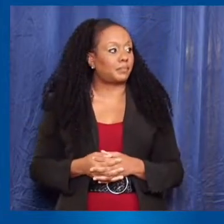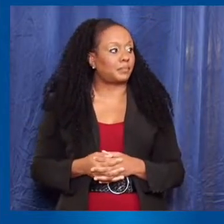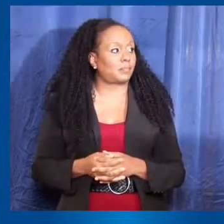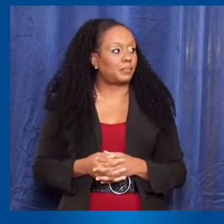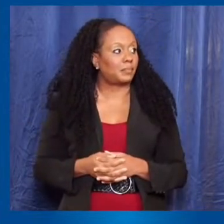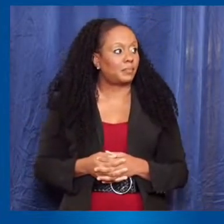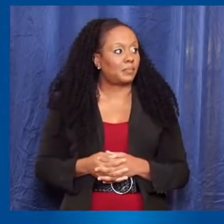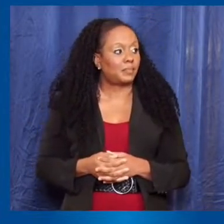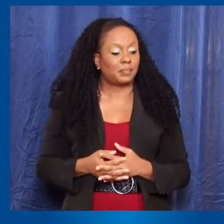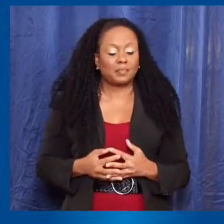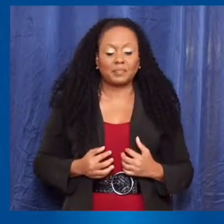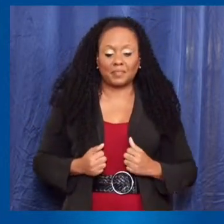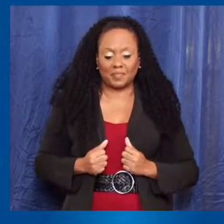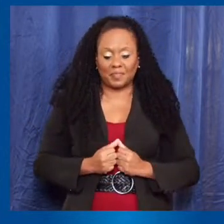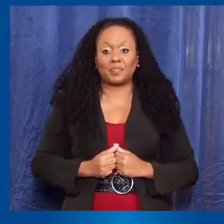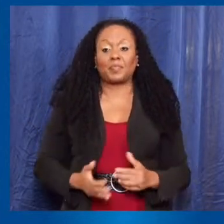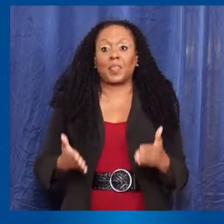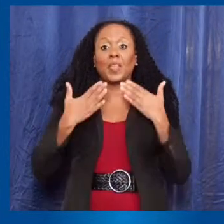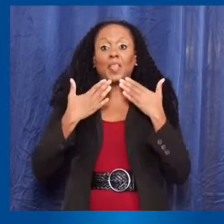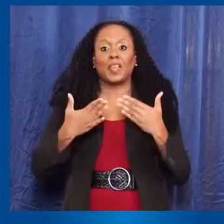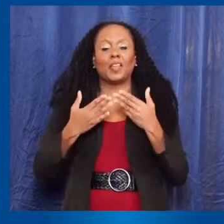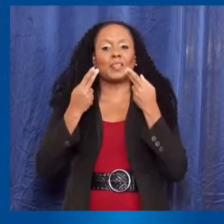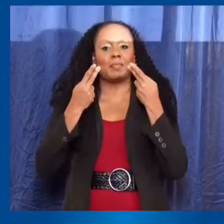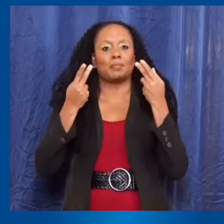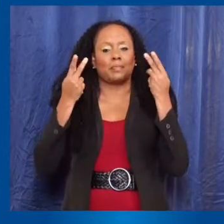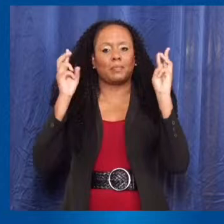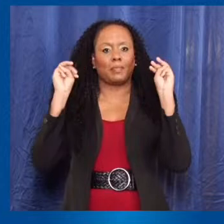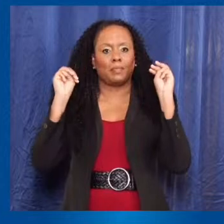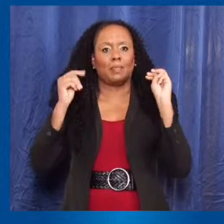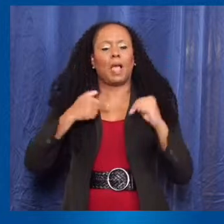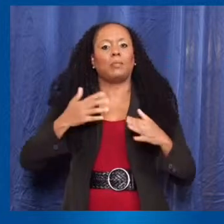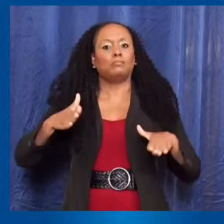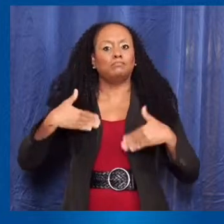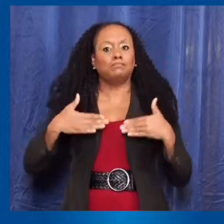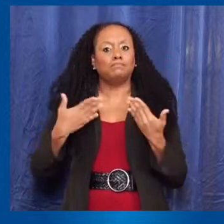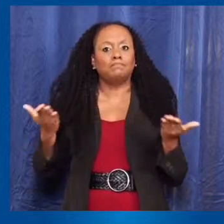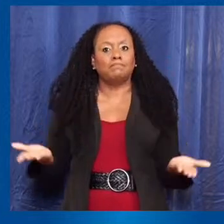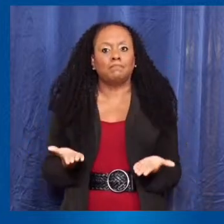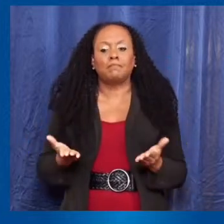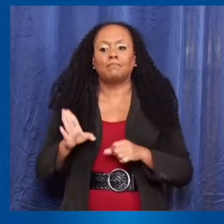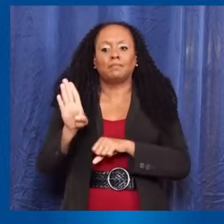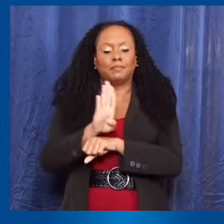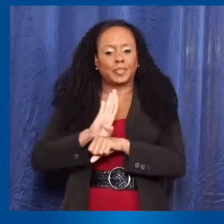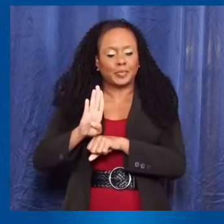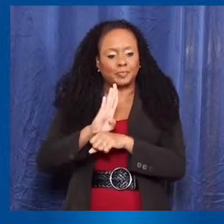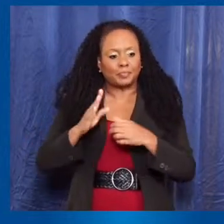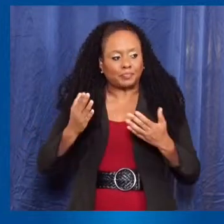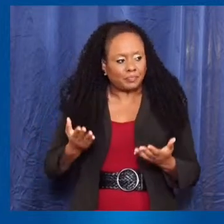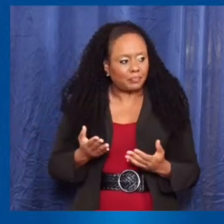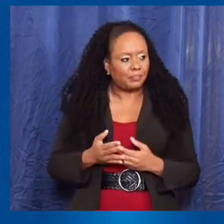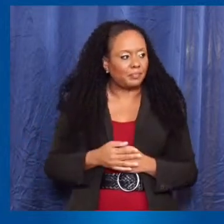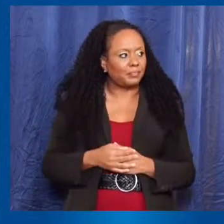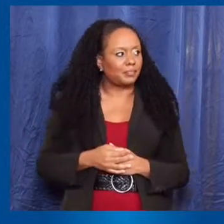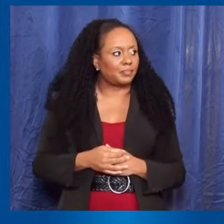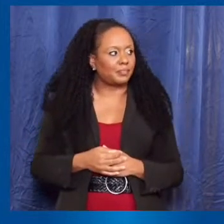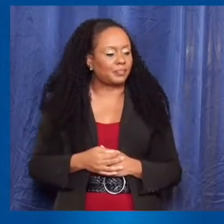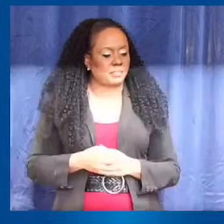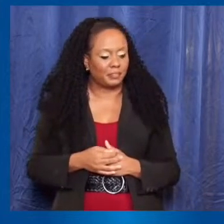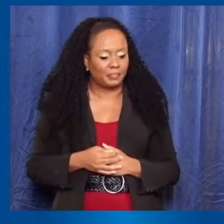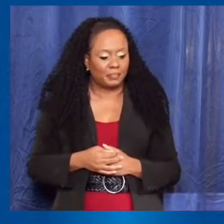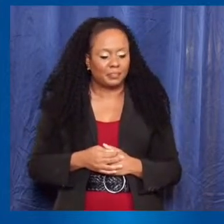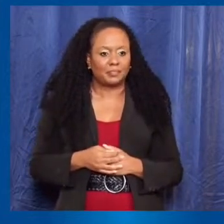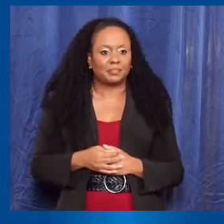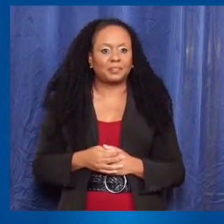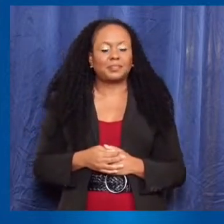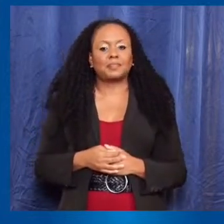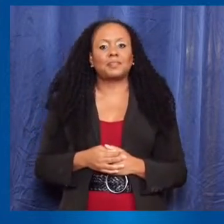very much, Prime Minister. I'm delighted to be here in Barbados, and I would, first of all,